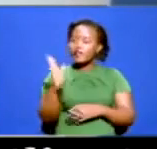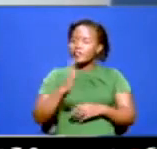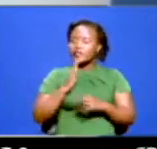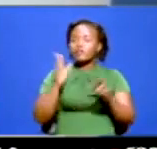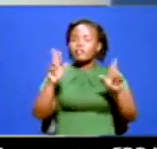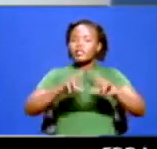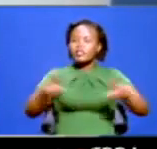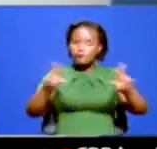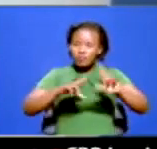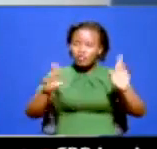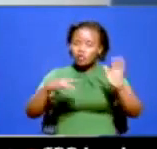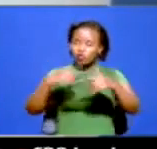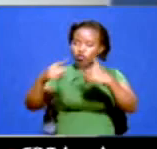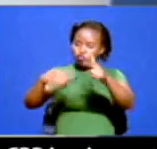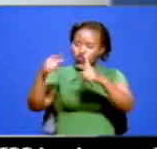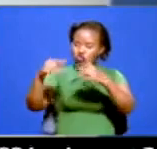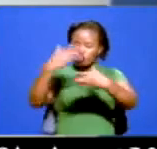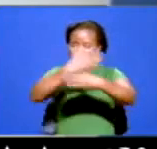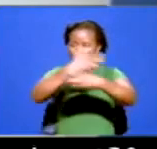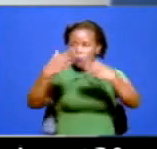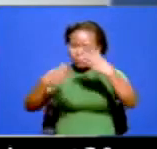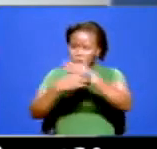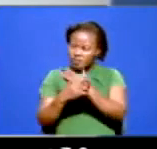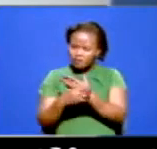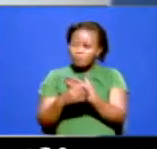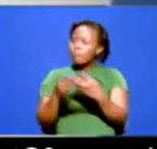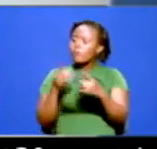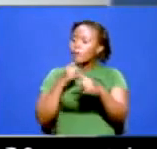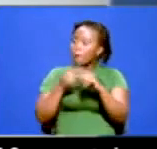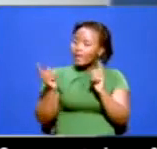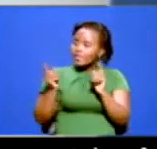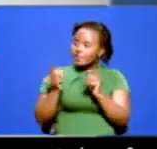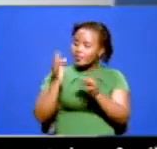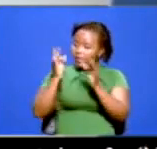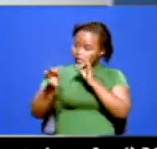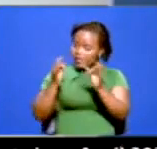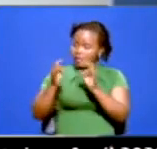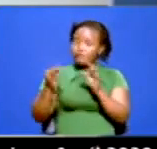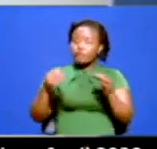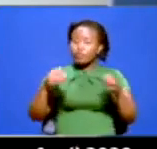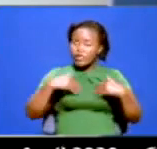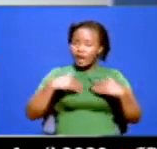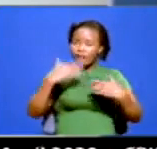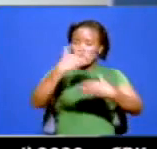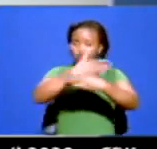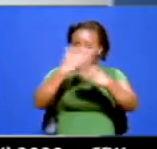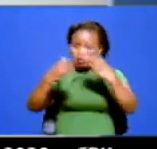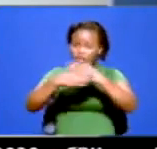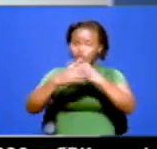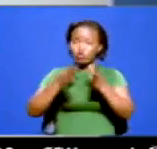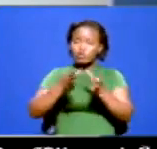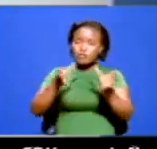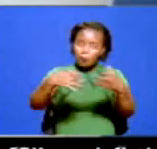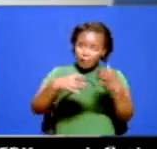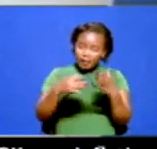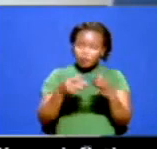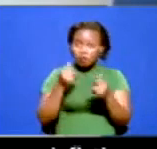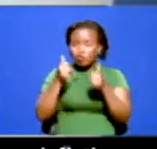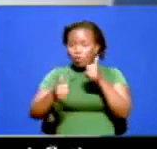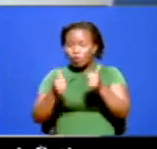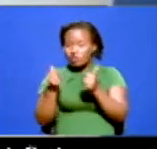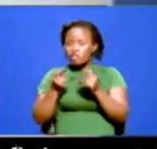undertake that road. What would happen if we had a construction company that is managed by military